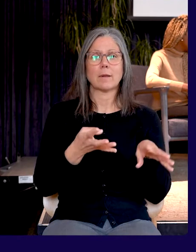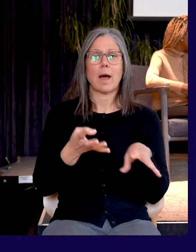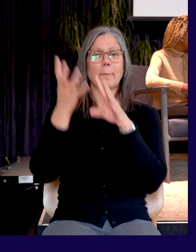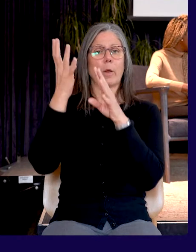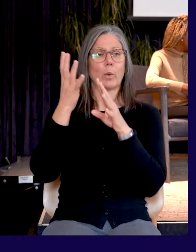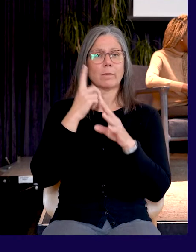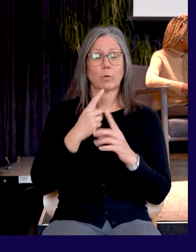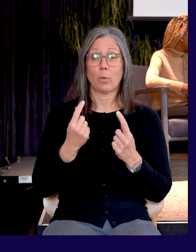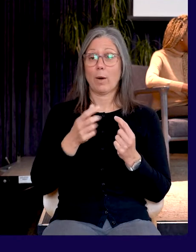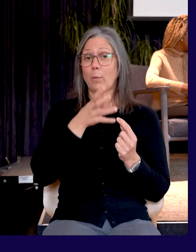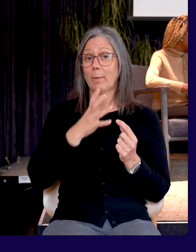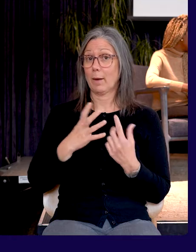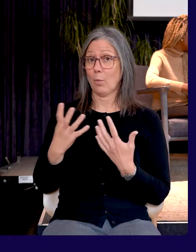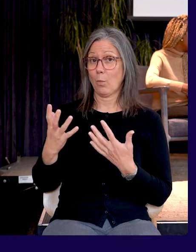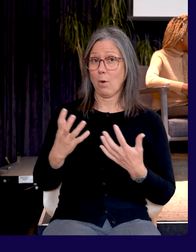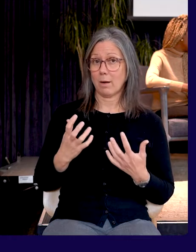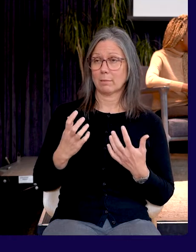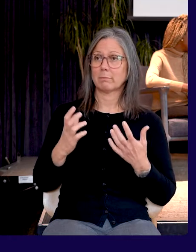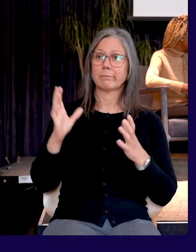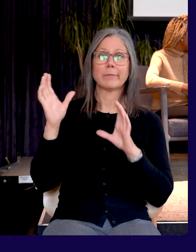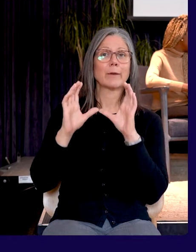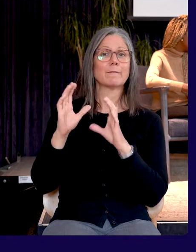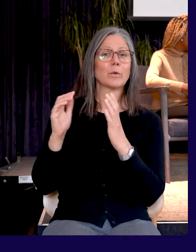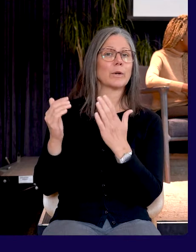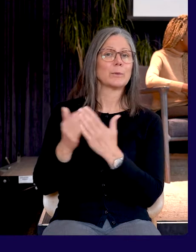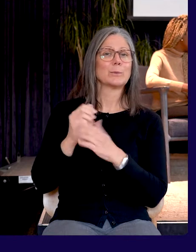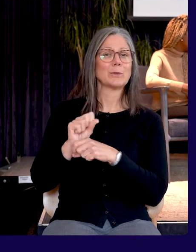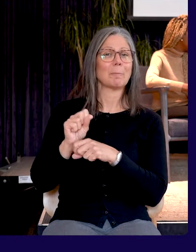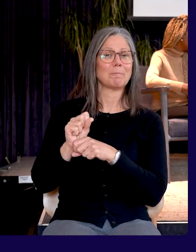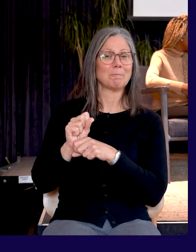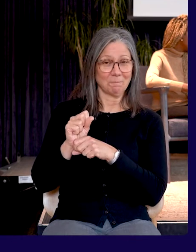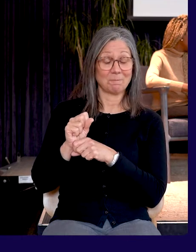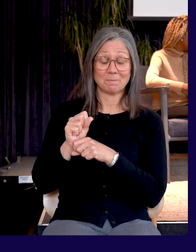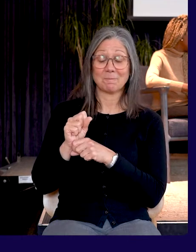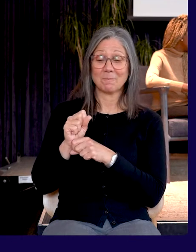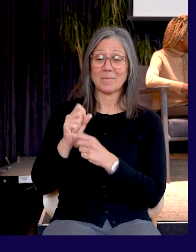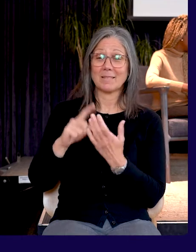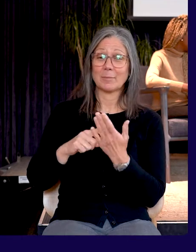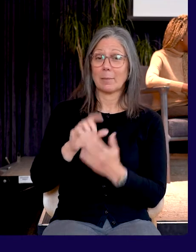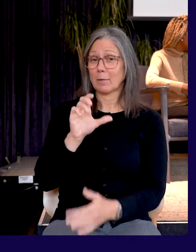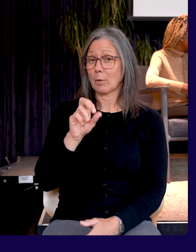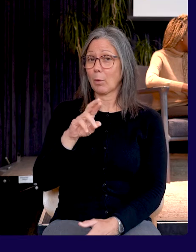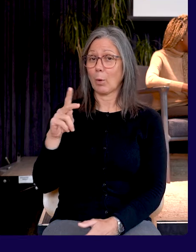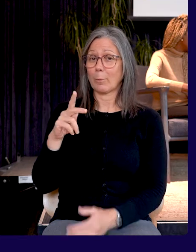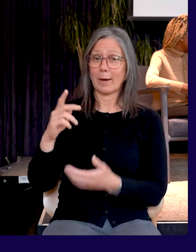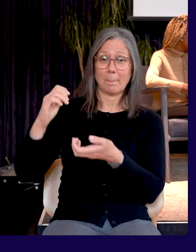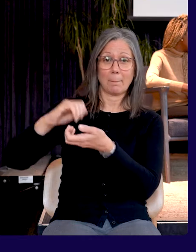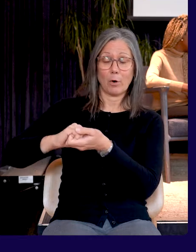terms of what women want, obviously, is finding a new job. And sometimes our corporate partners are